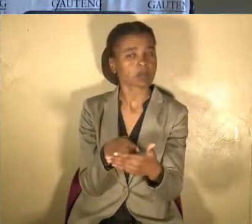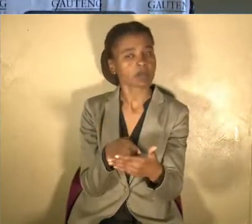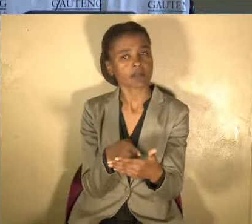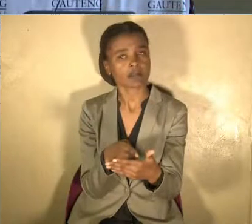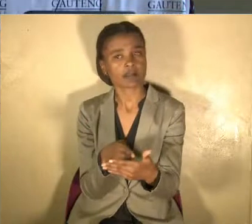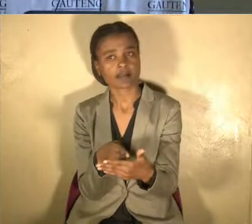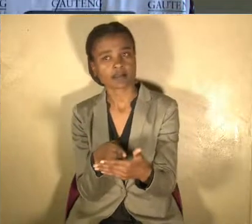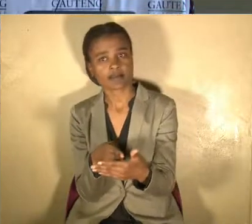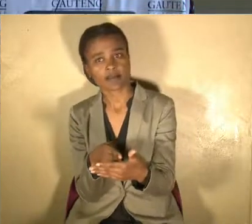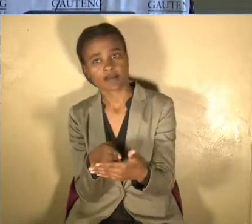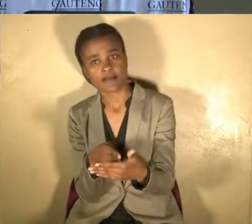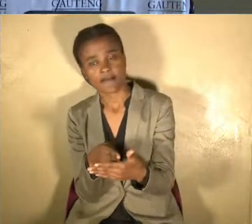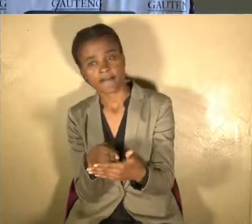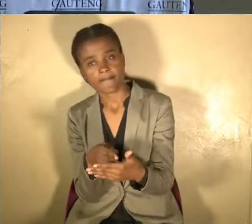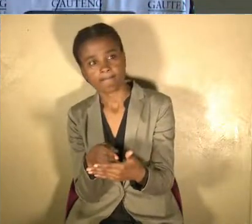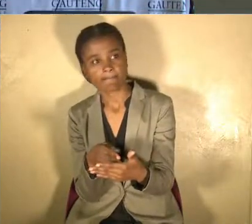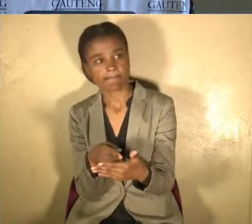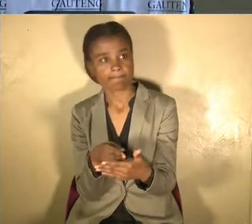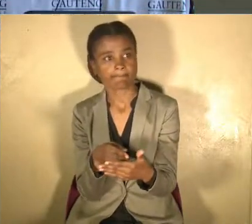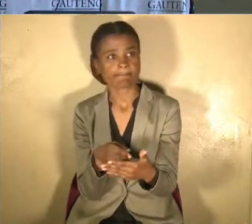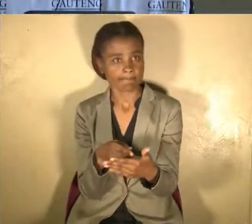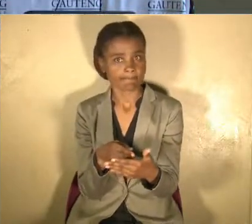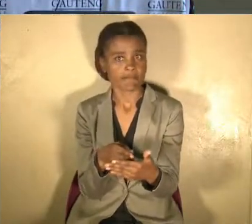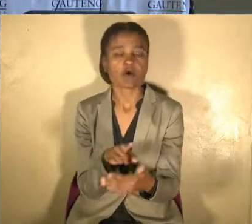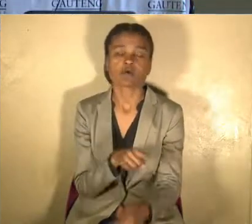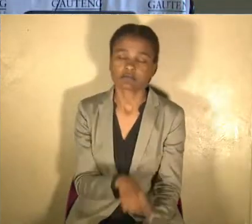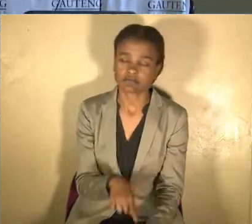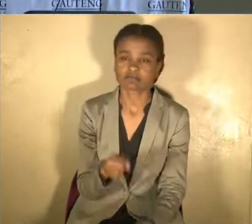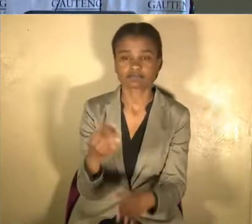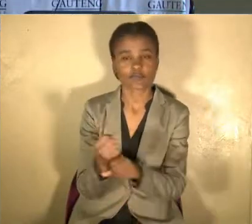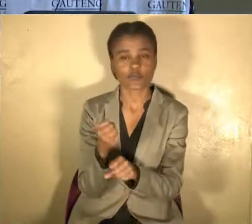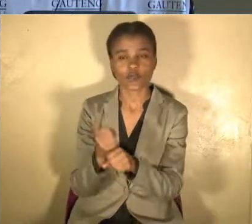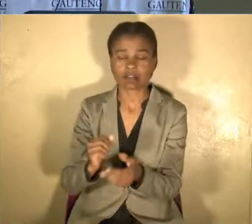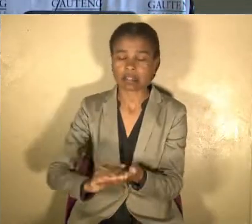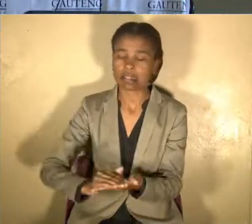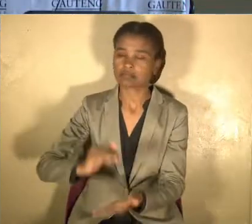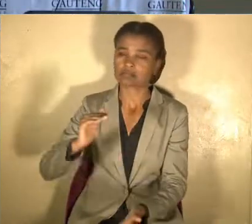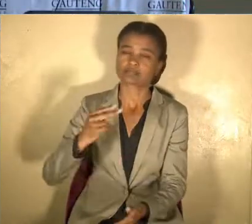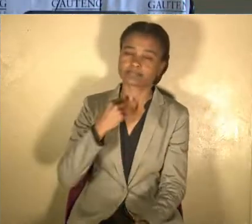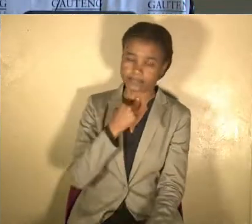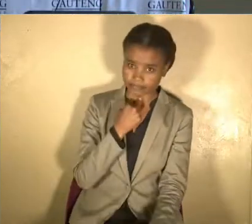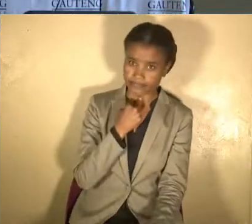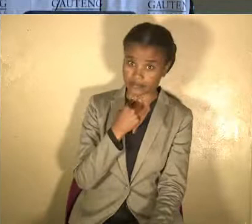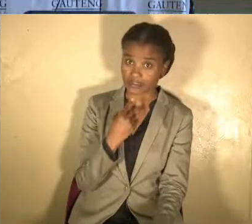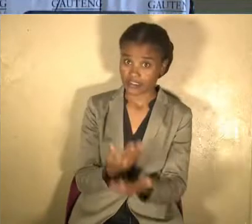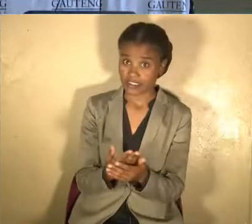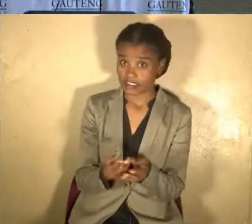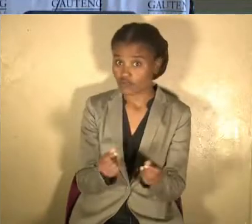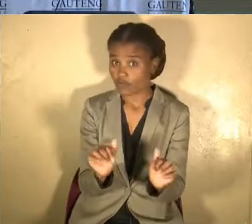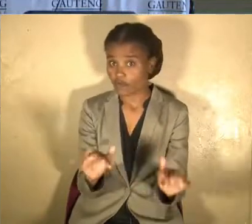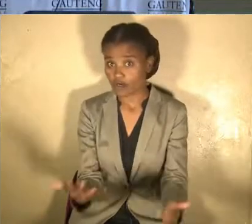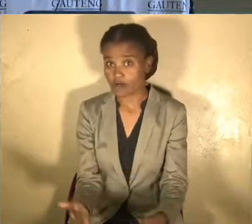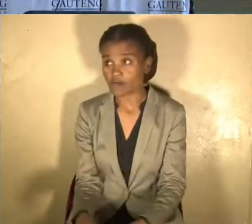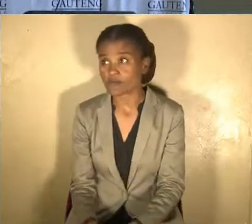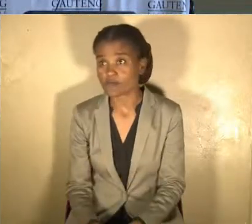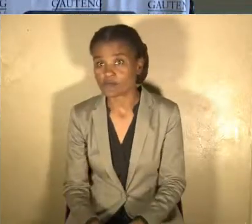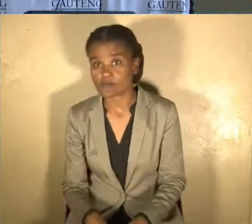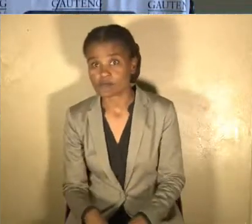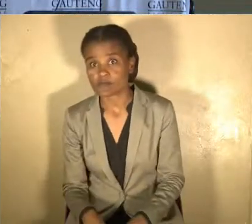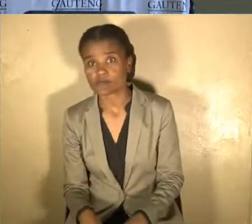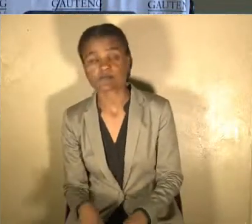Do you want to respond? Thank you. Thank you very much. Lebitso la ka ke nna